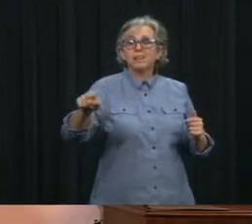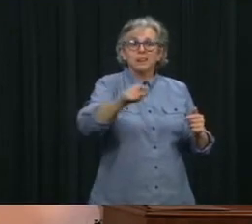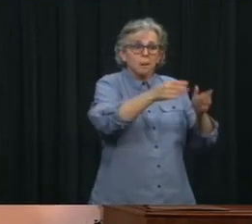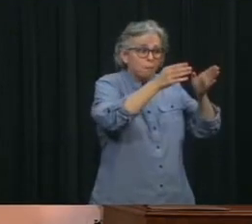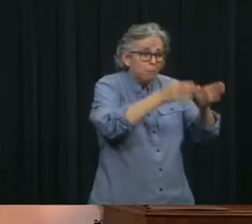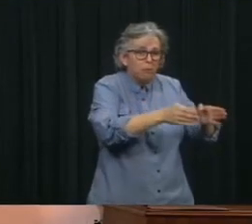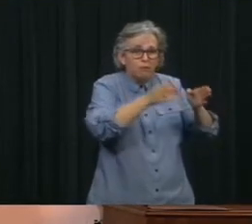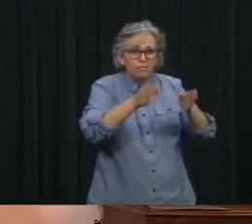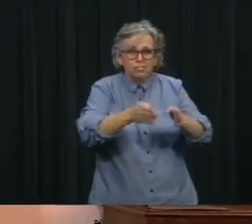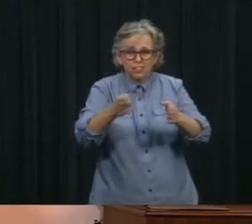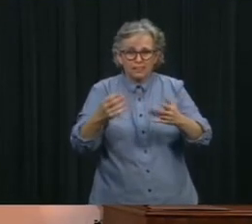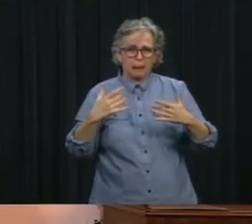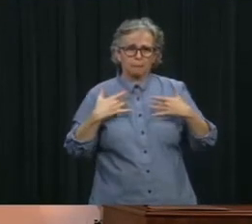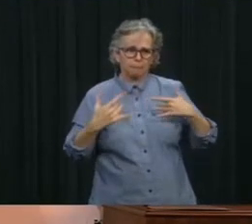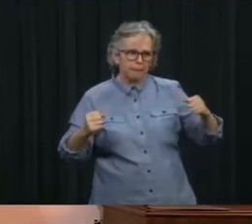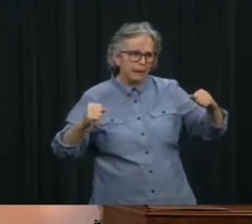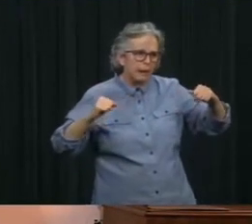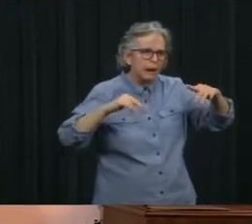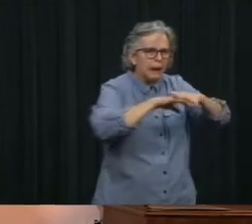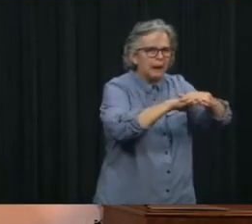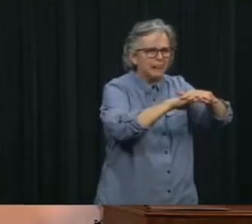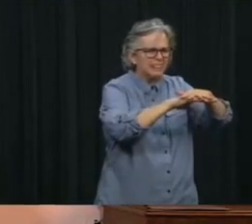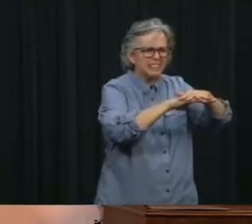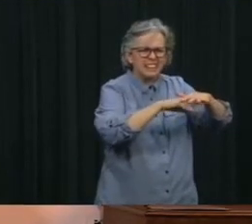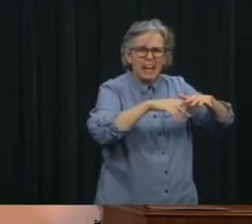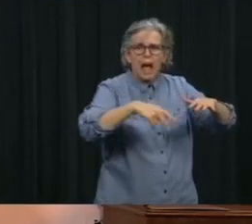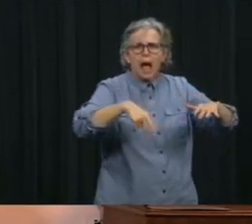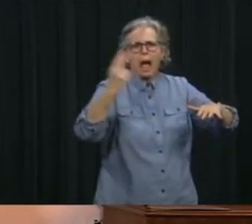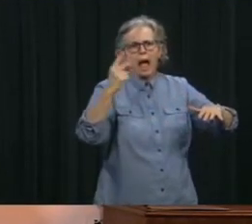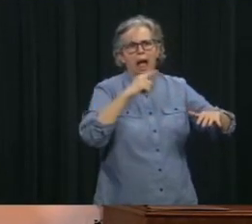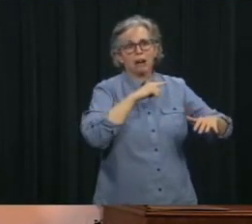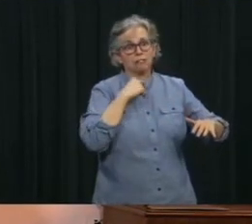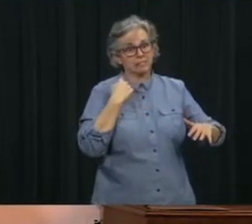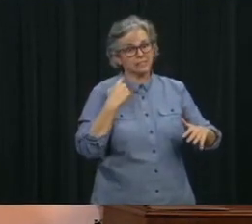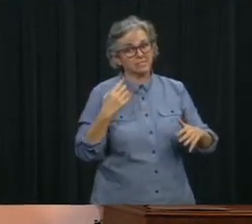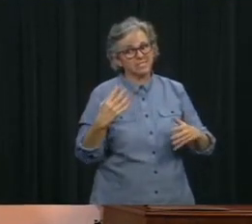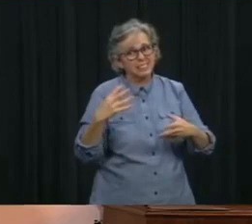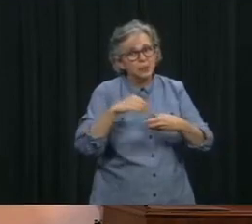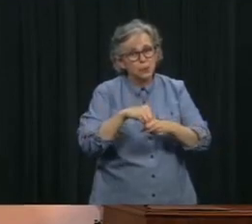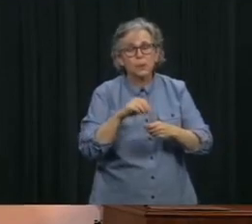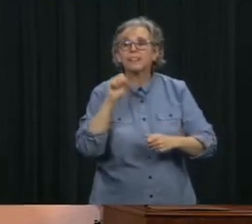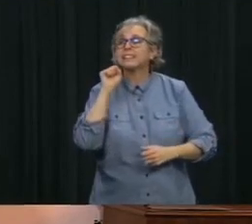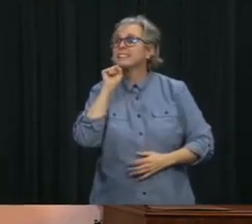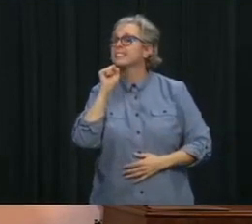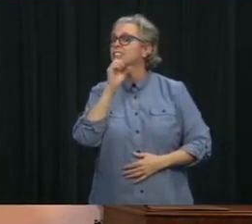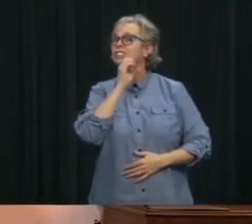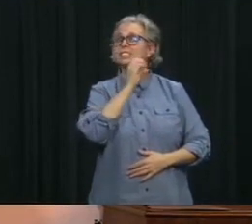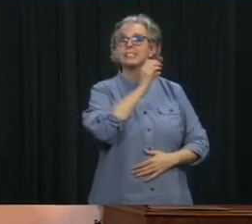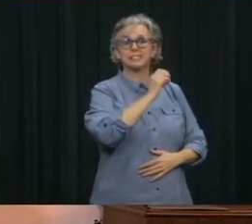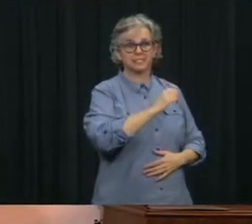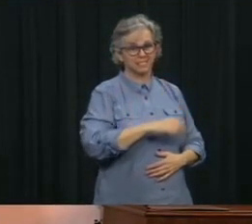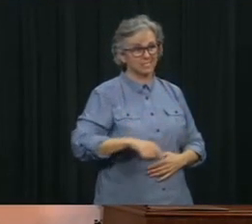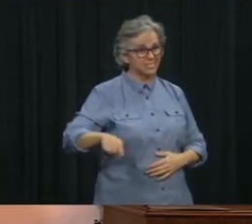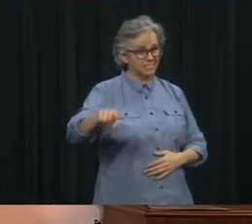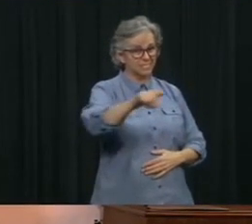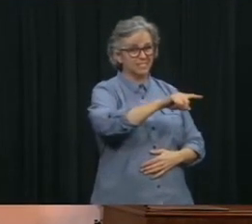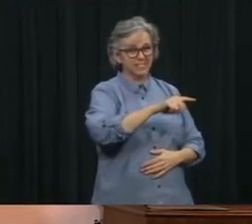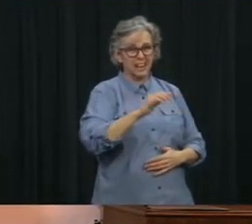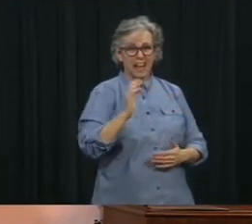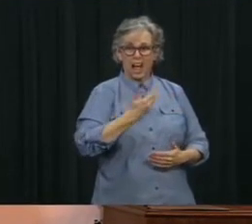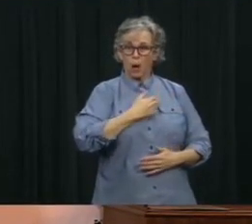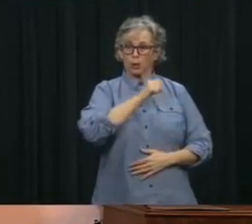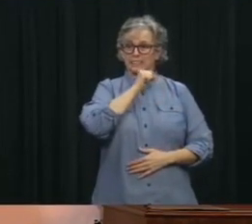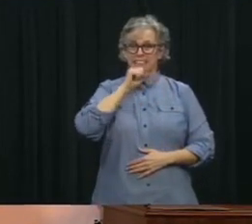setting. That certainly includes our senior citizens. And yet, our senior citizen centers provide some